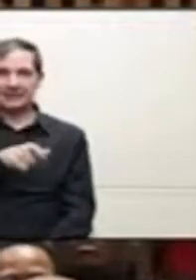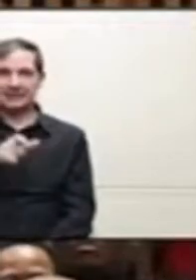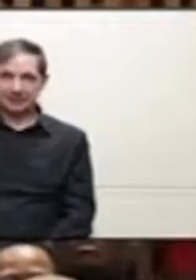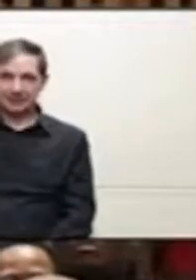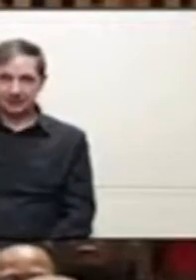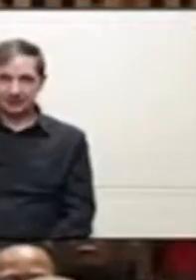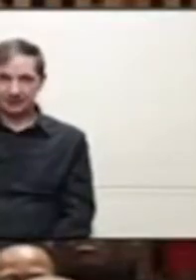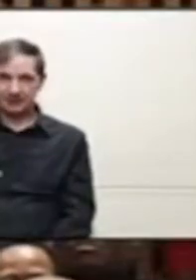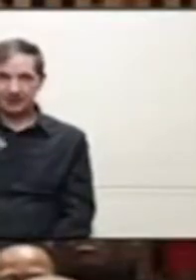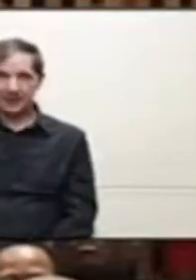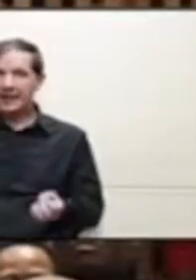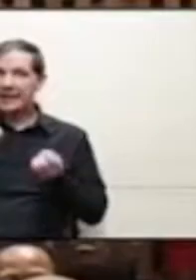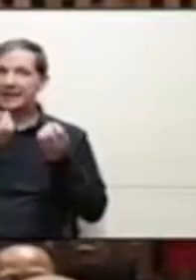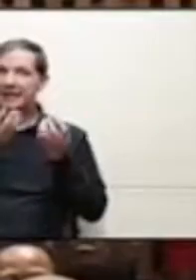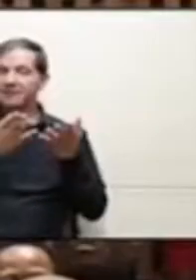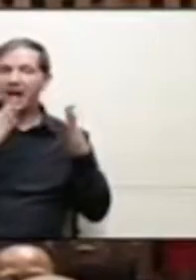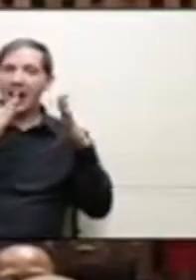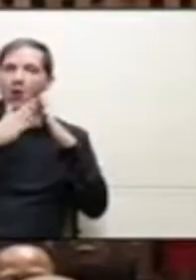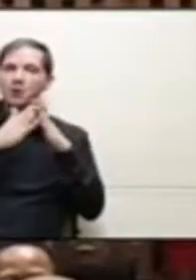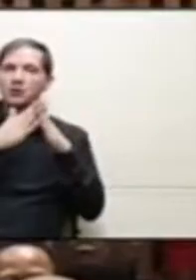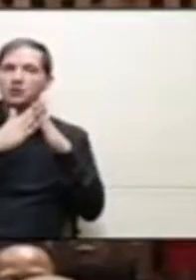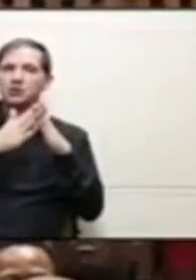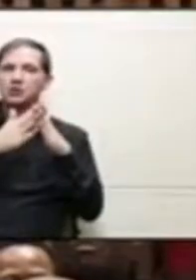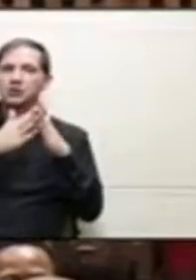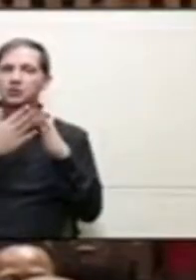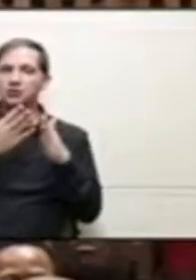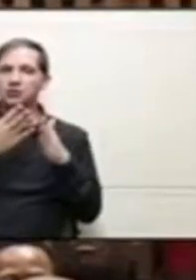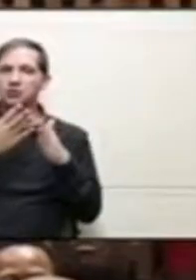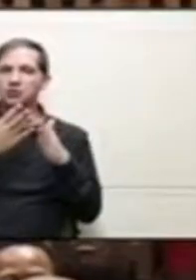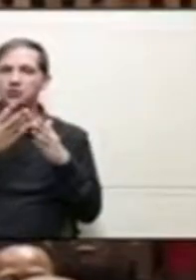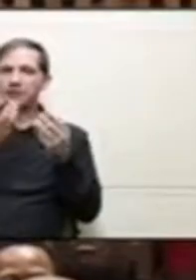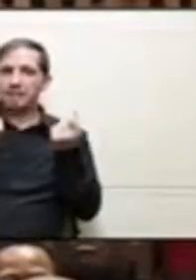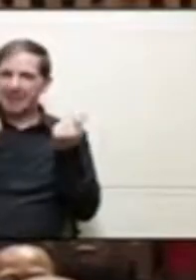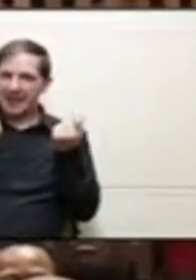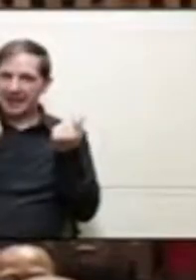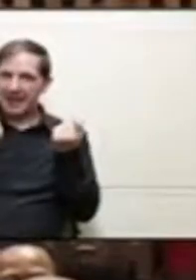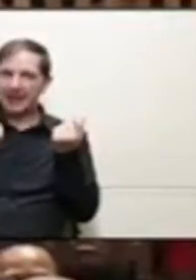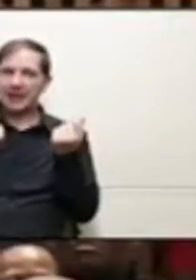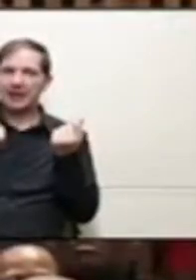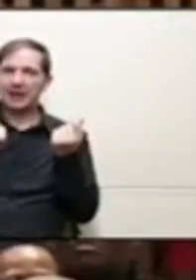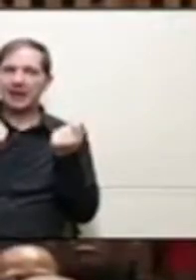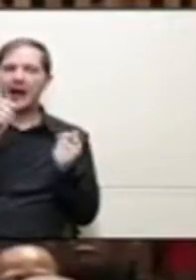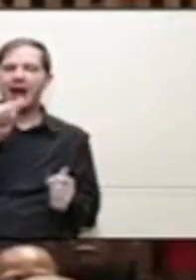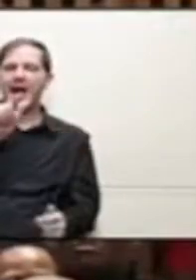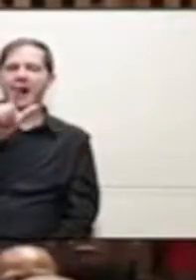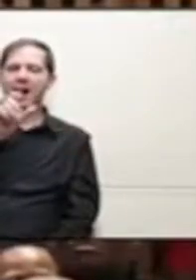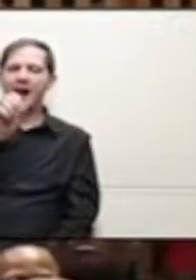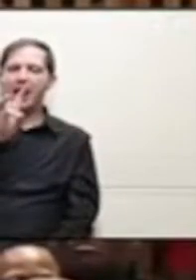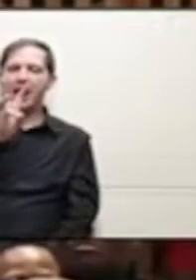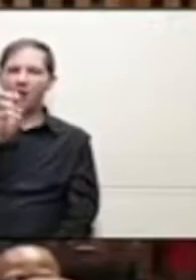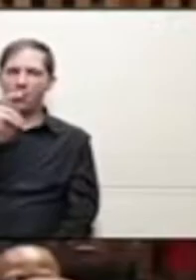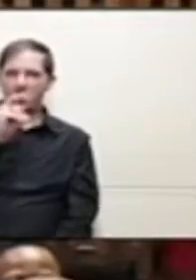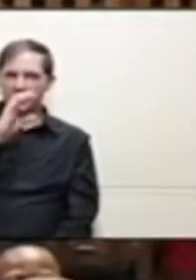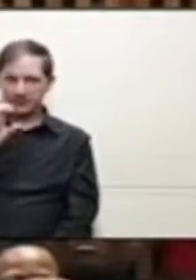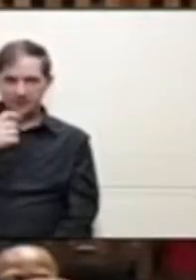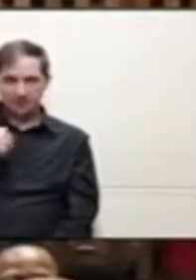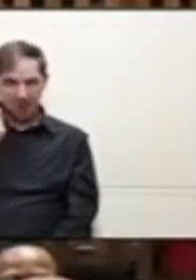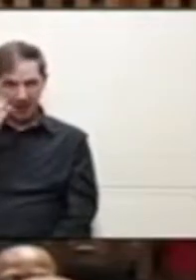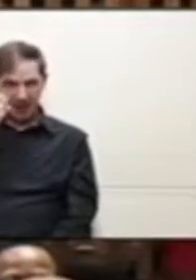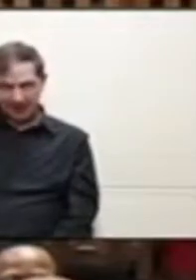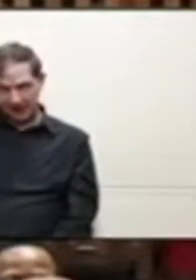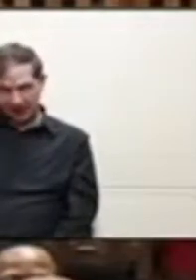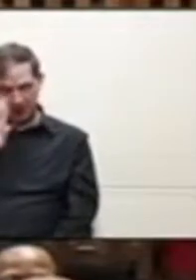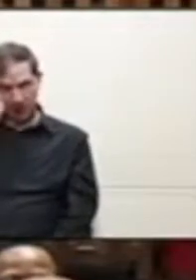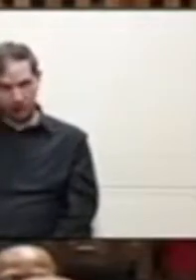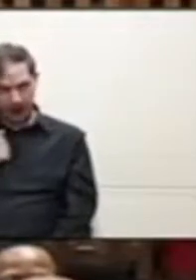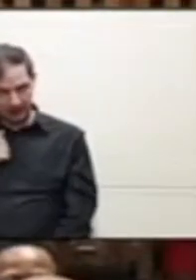giving people housing allowances. We say direct that to us. Let us make the municipality viable. Give us the money. You have the means to give